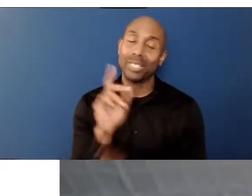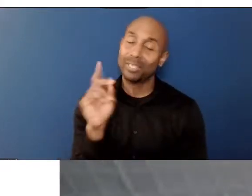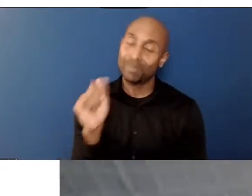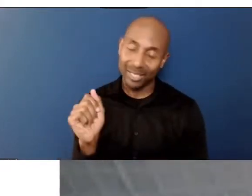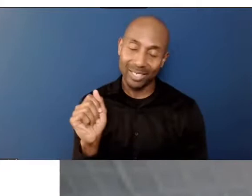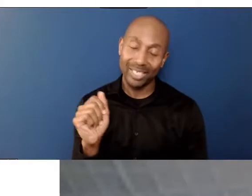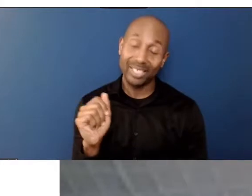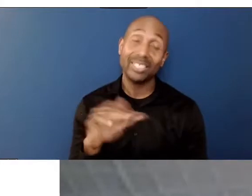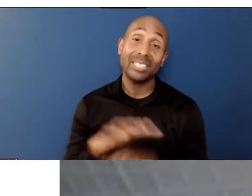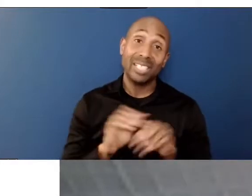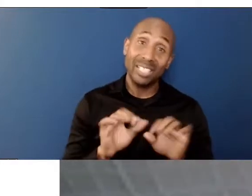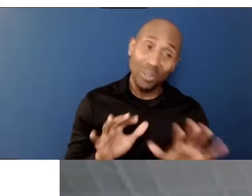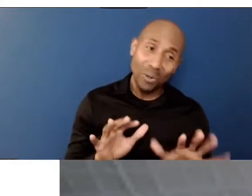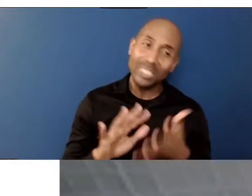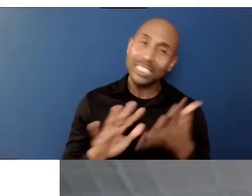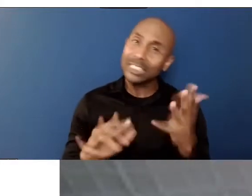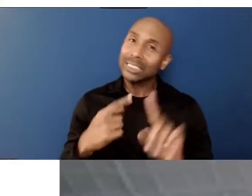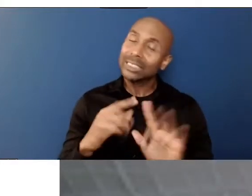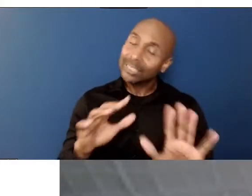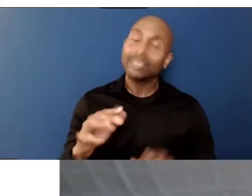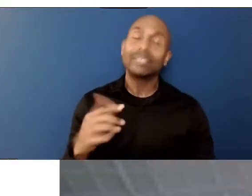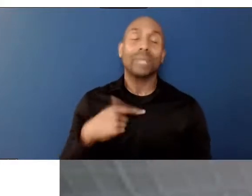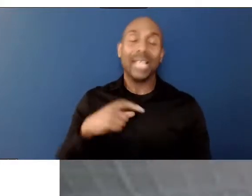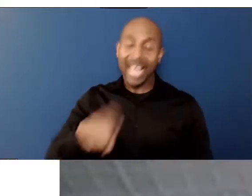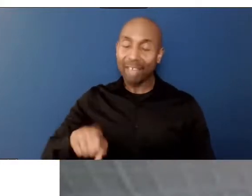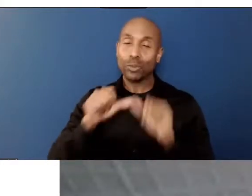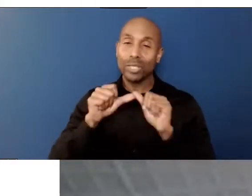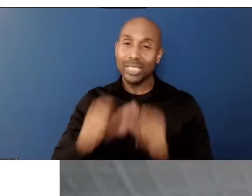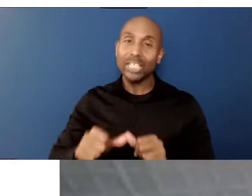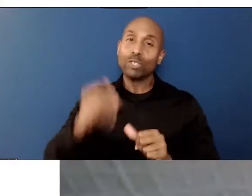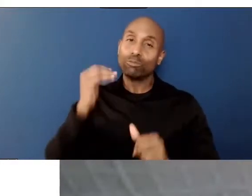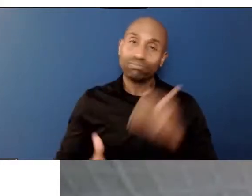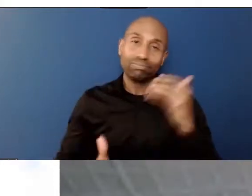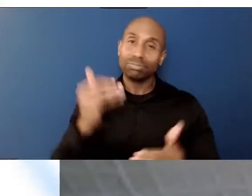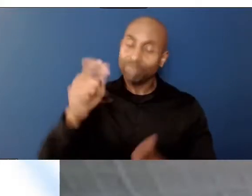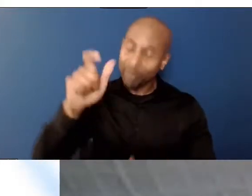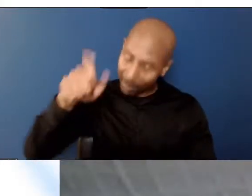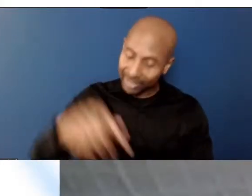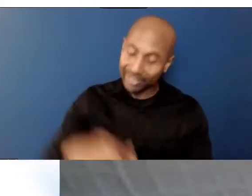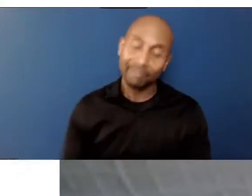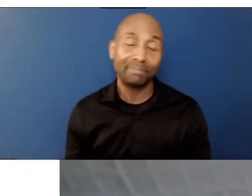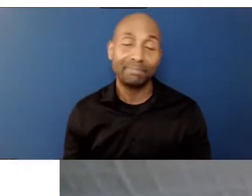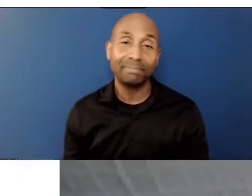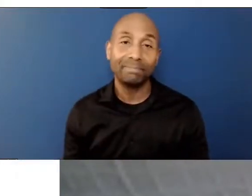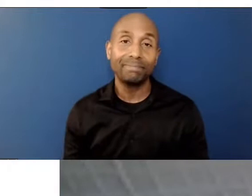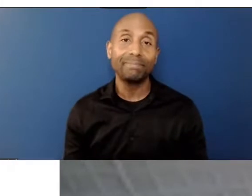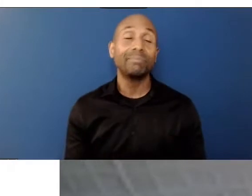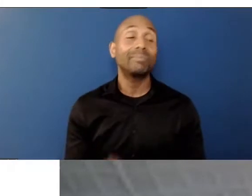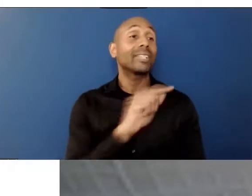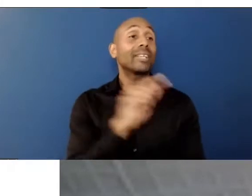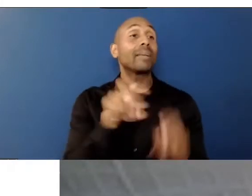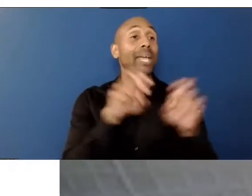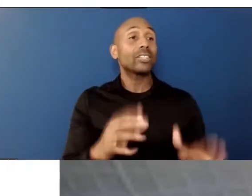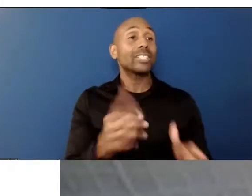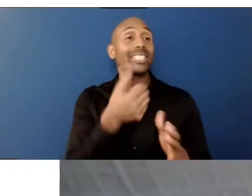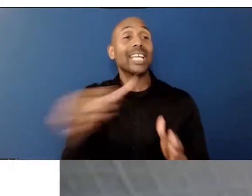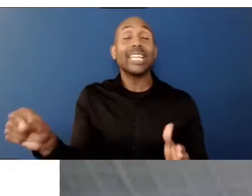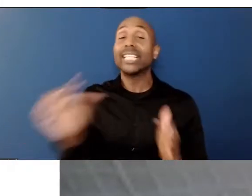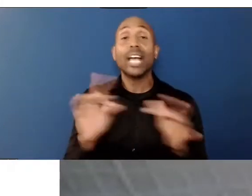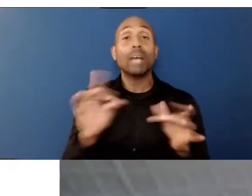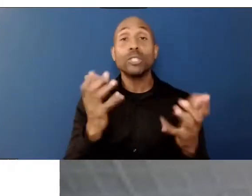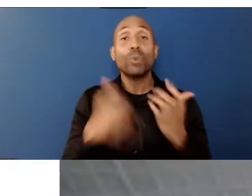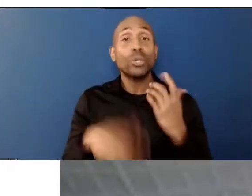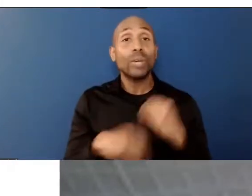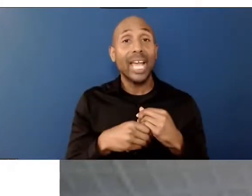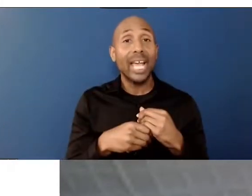keep pushing forward. Did you have any other closing remarks, or did we miss anything? I feel like we've touched on a